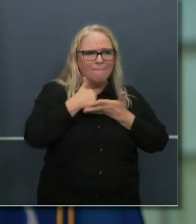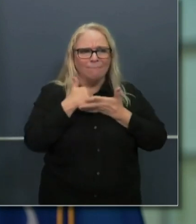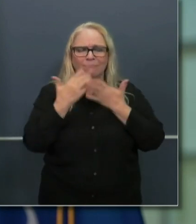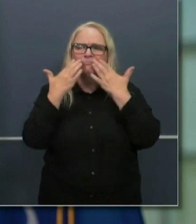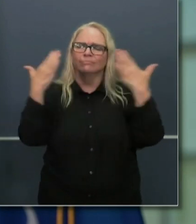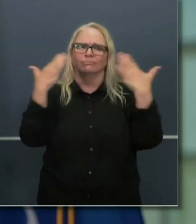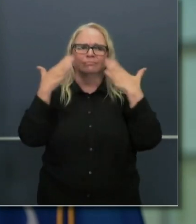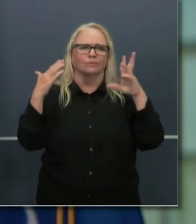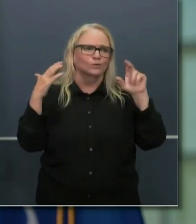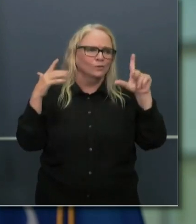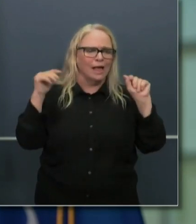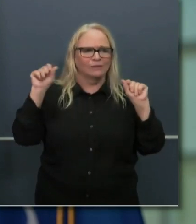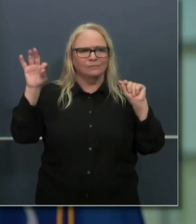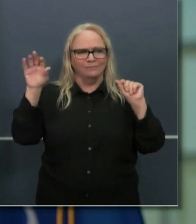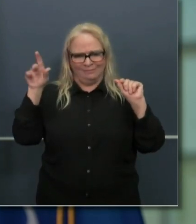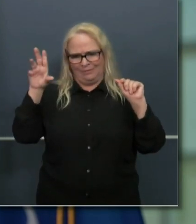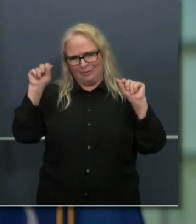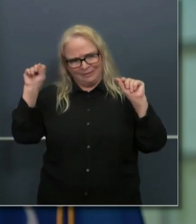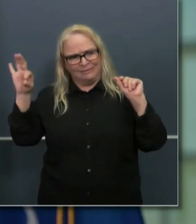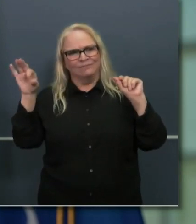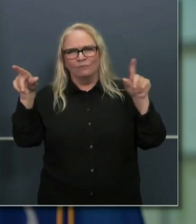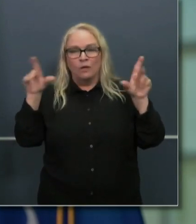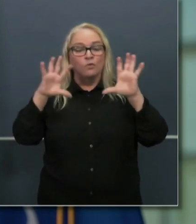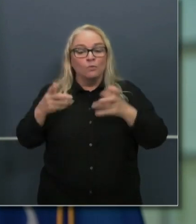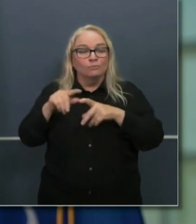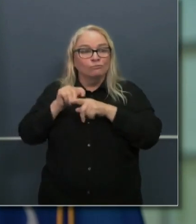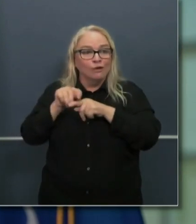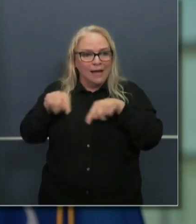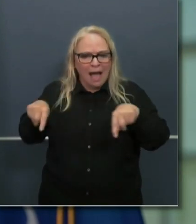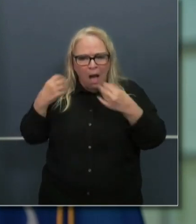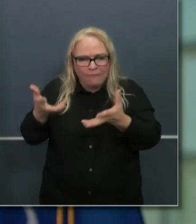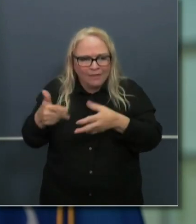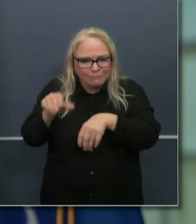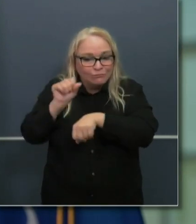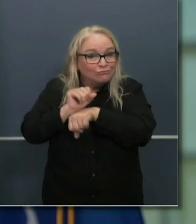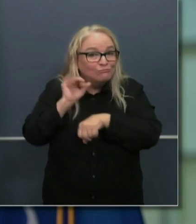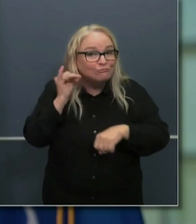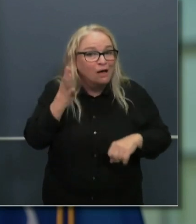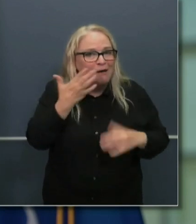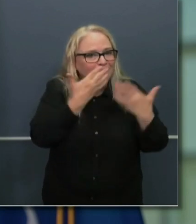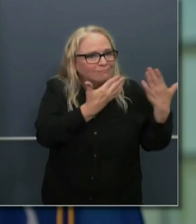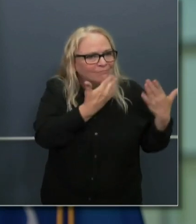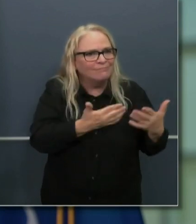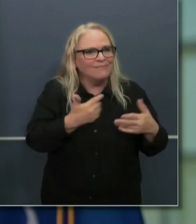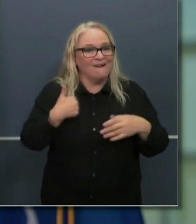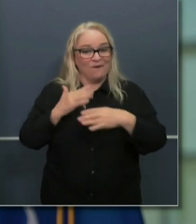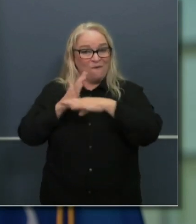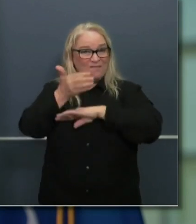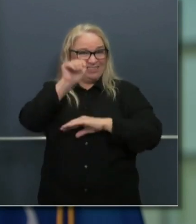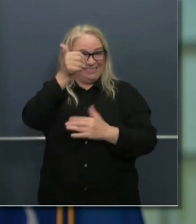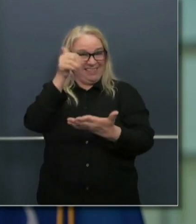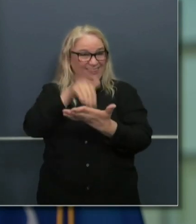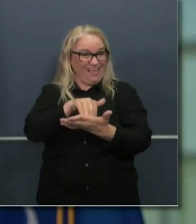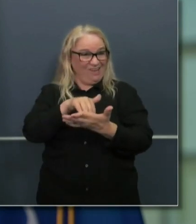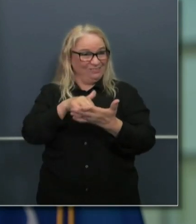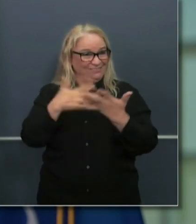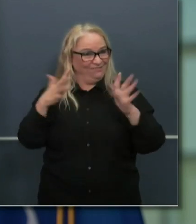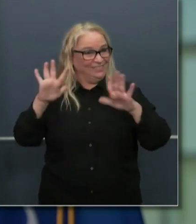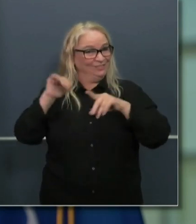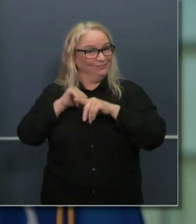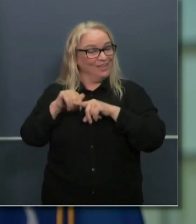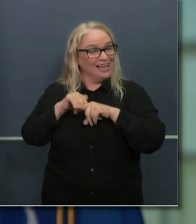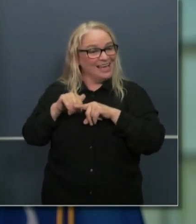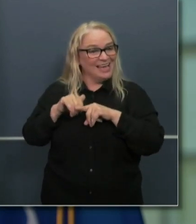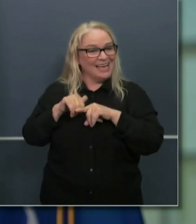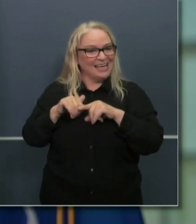new cohort of contact tracers. California now has over 10,000 that will have been trained by the end of